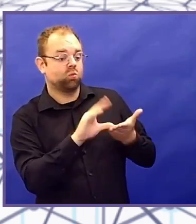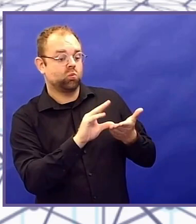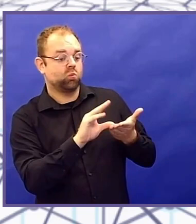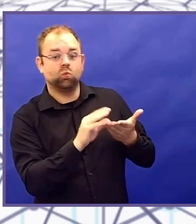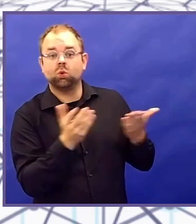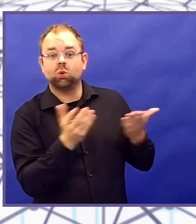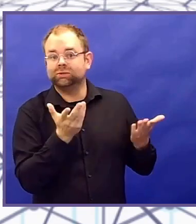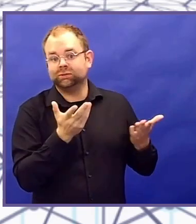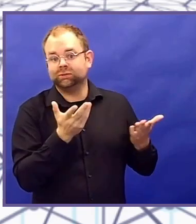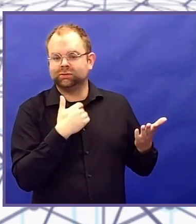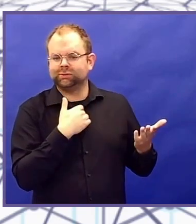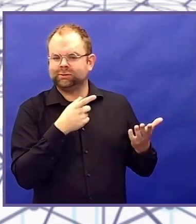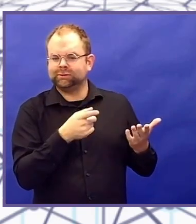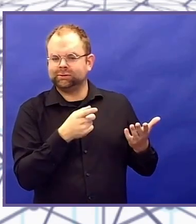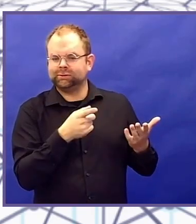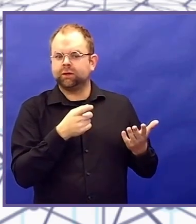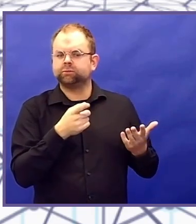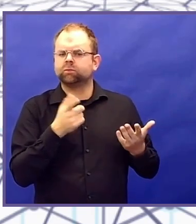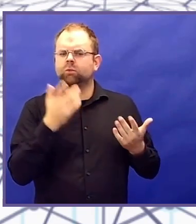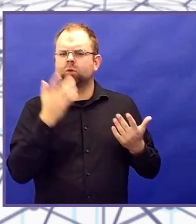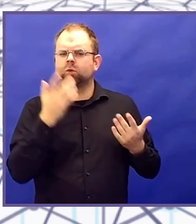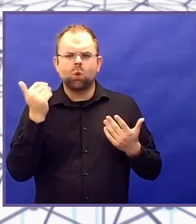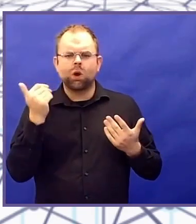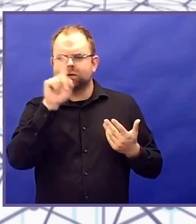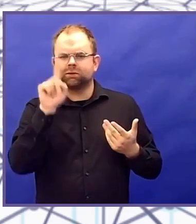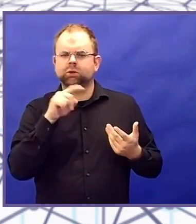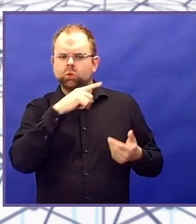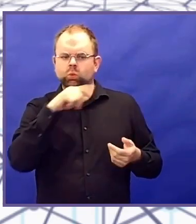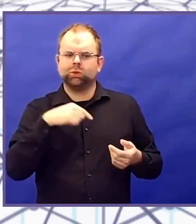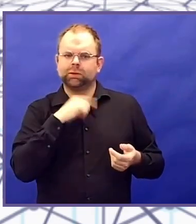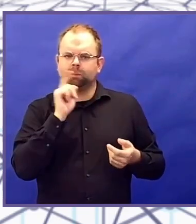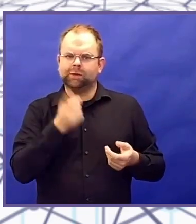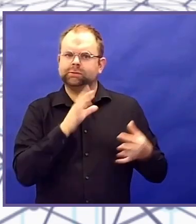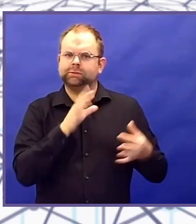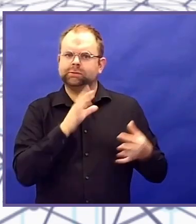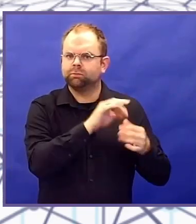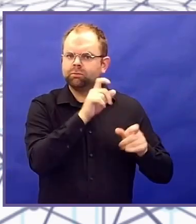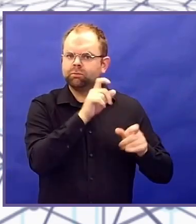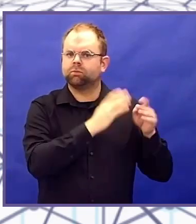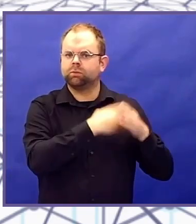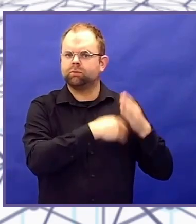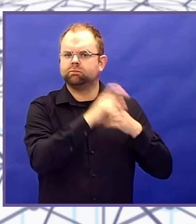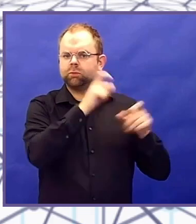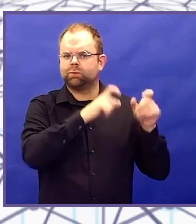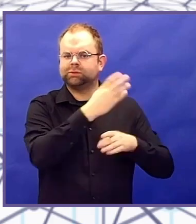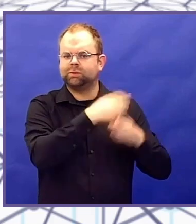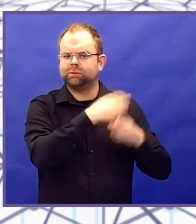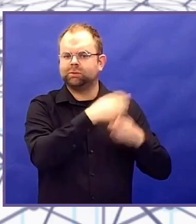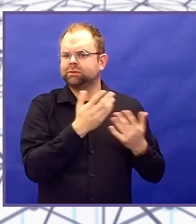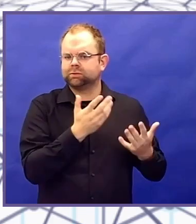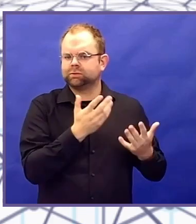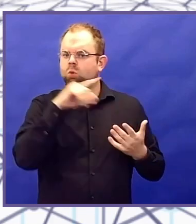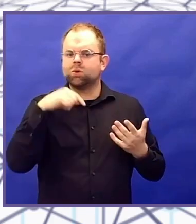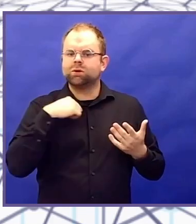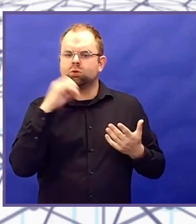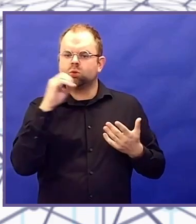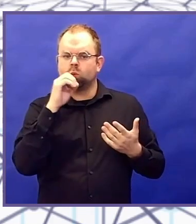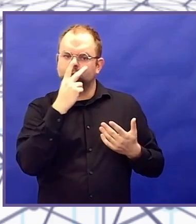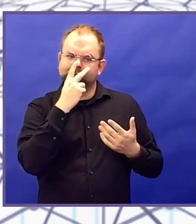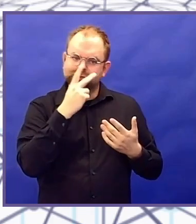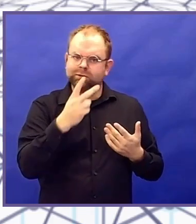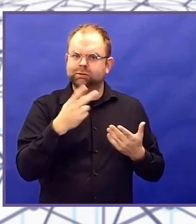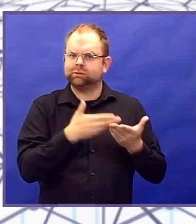Thank you so much for that question. I think it has to be a sales process,